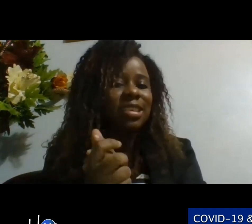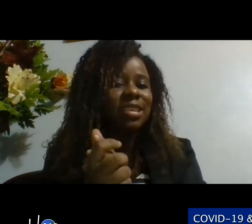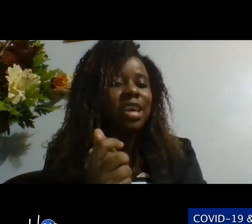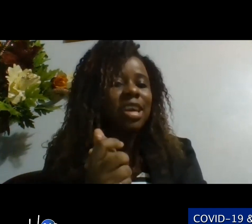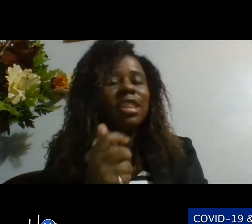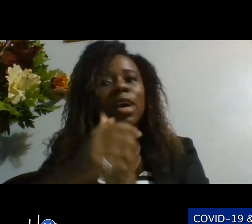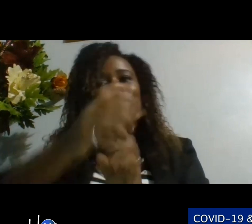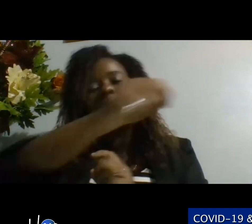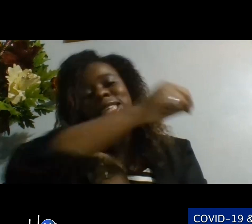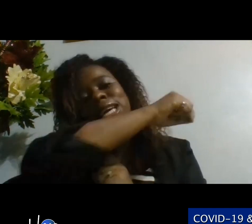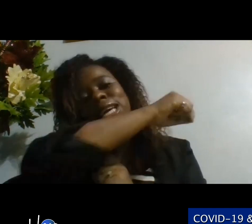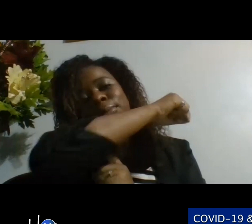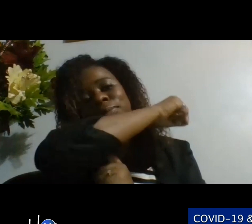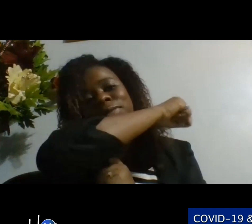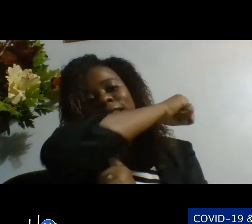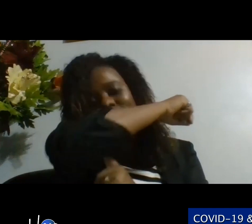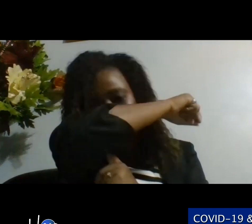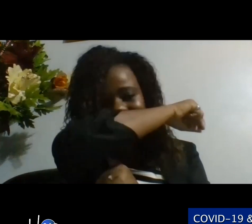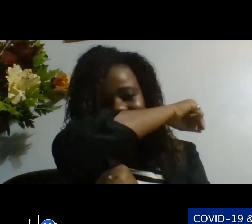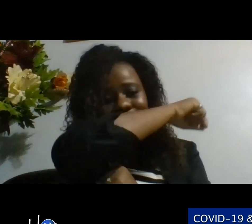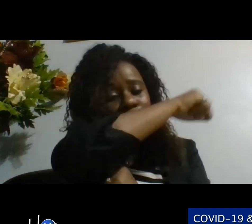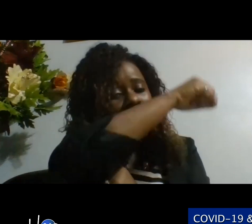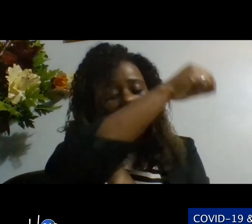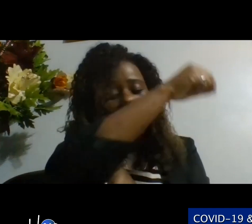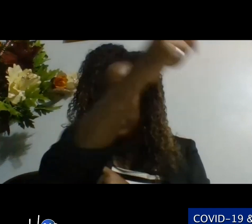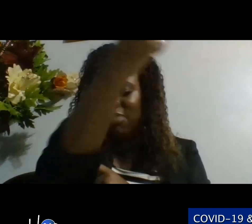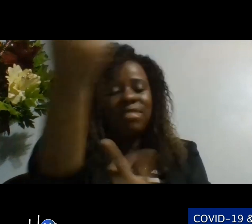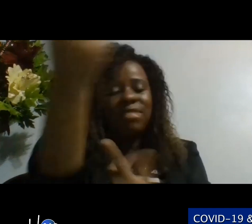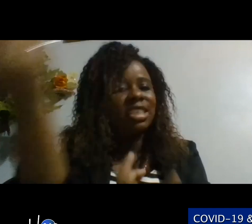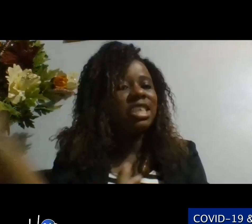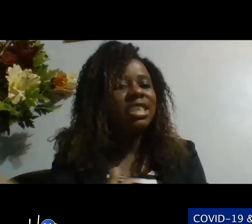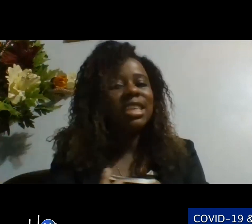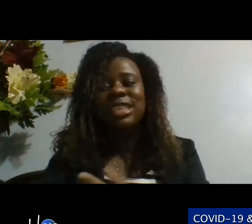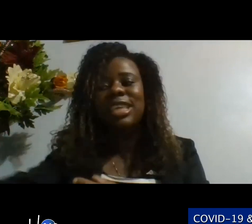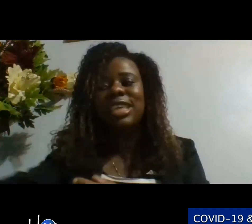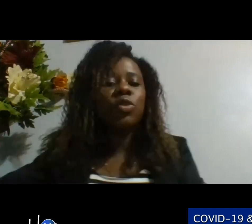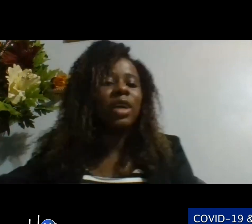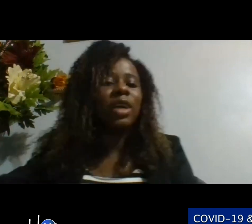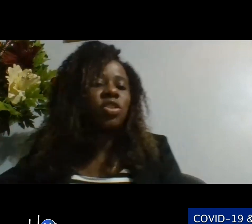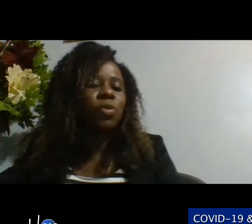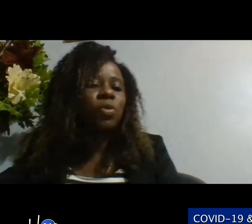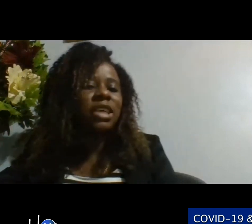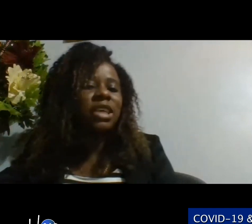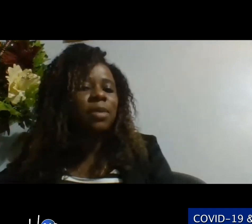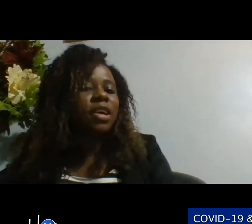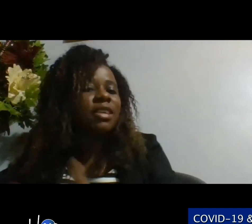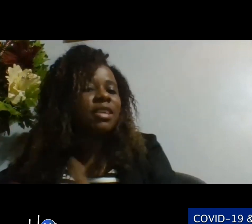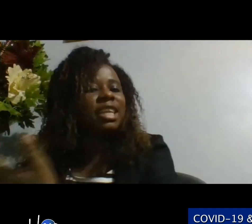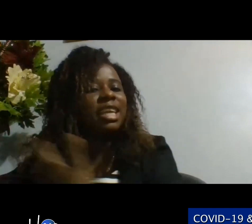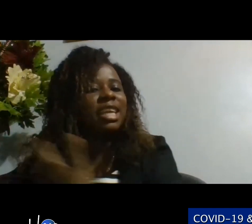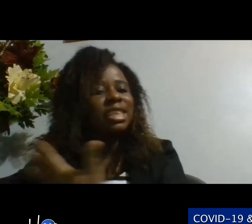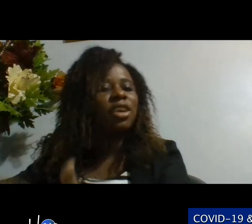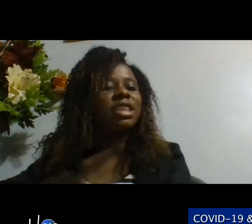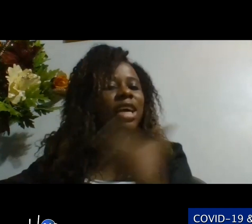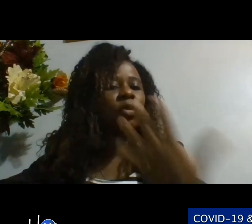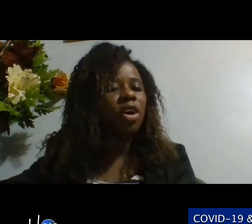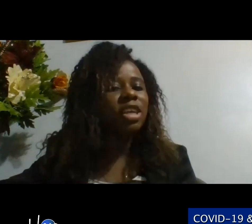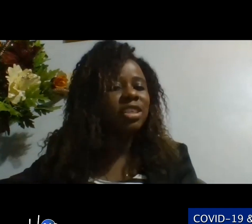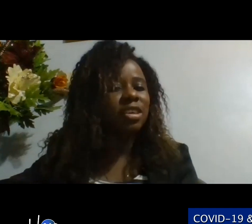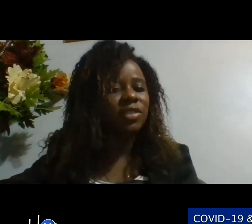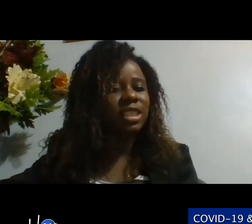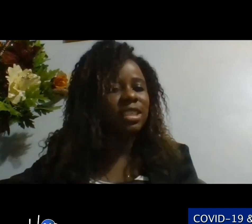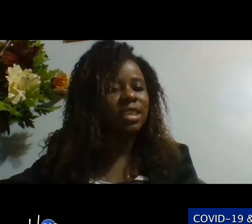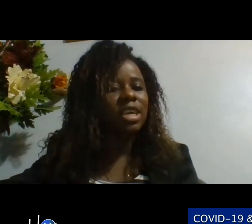it. Now, this same crease, you probably sneezed in it and then you went and you breathed somewhere and then it gets in contact with